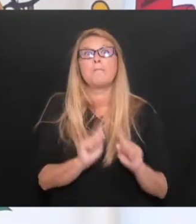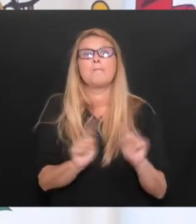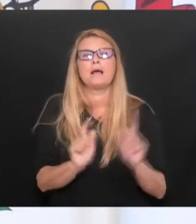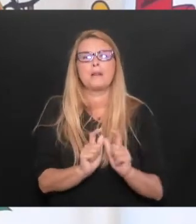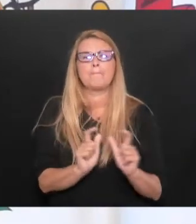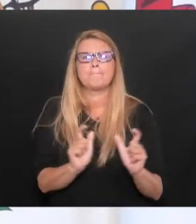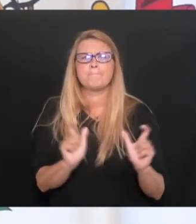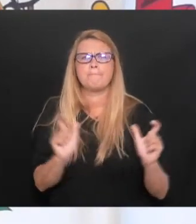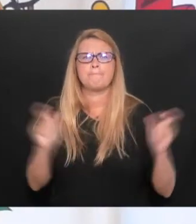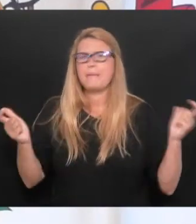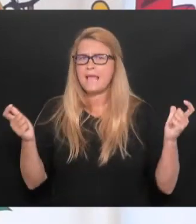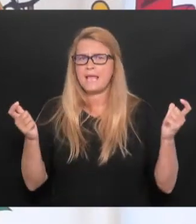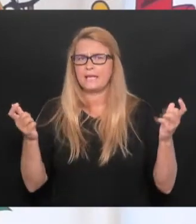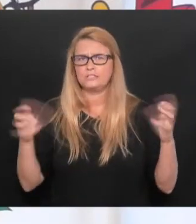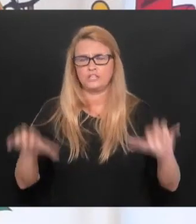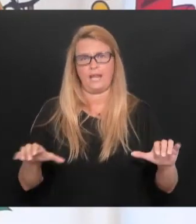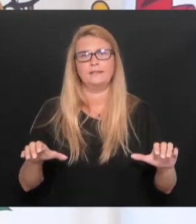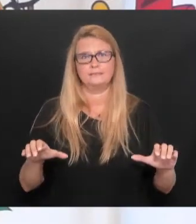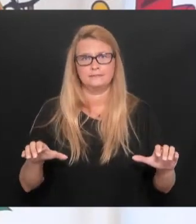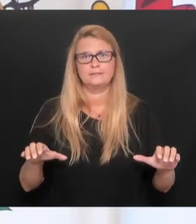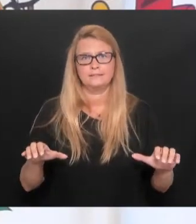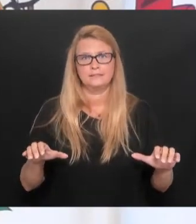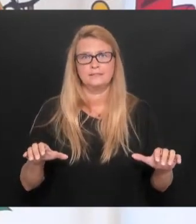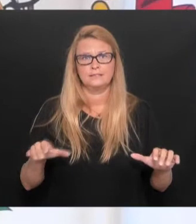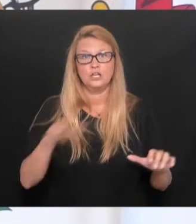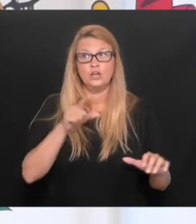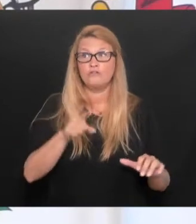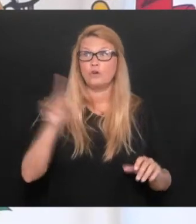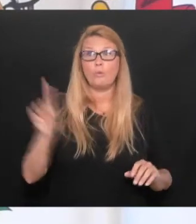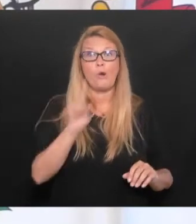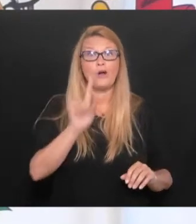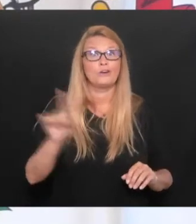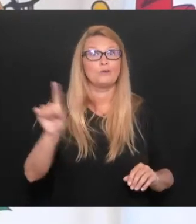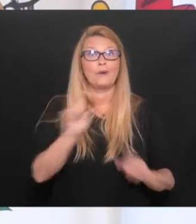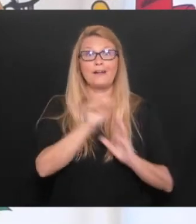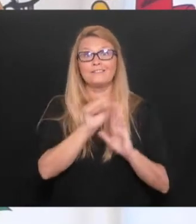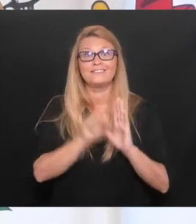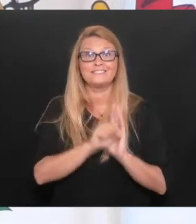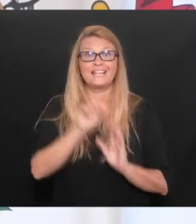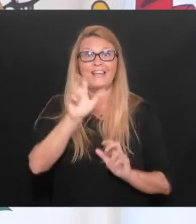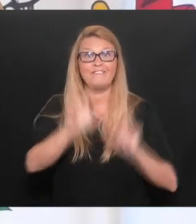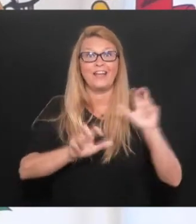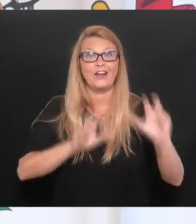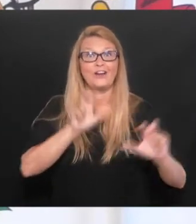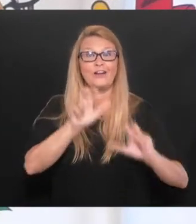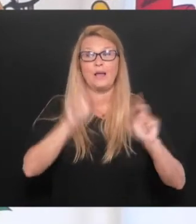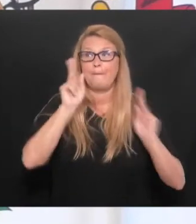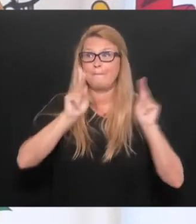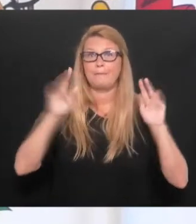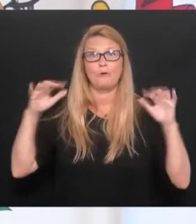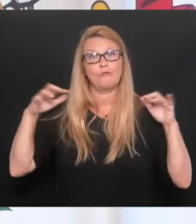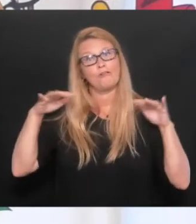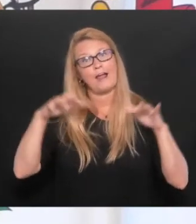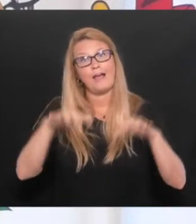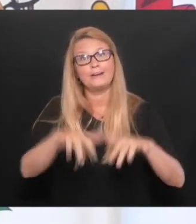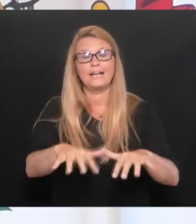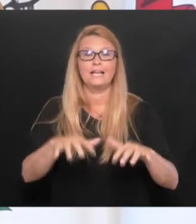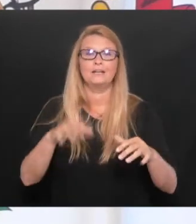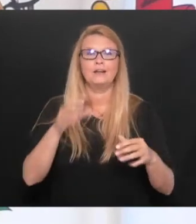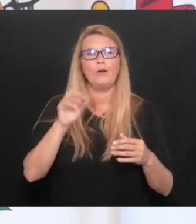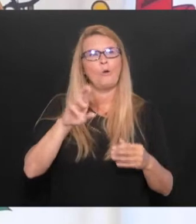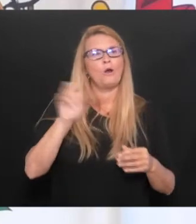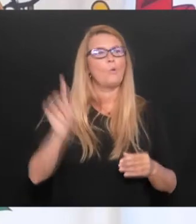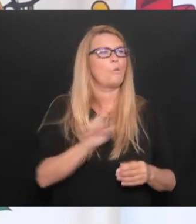you have an incredible chance. If you're walking around at the state fair with people jammed together, or you're